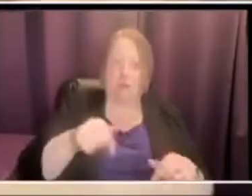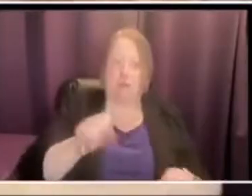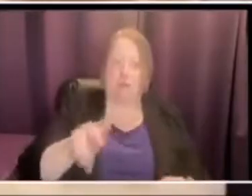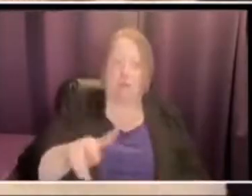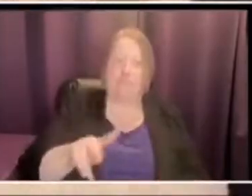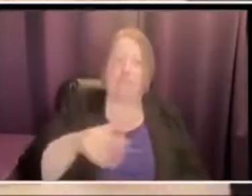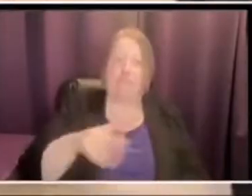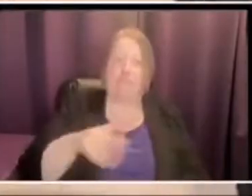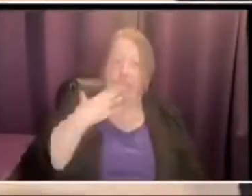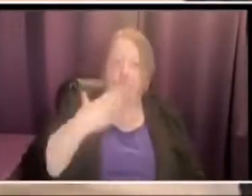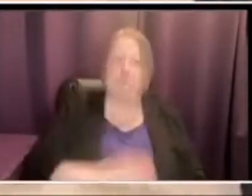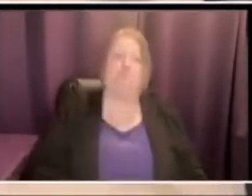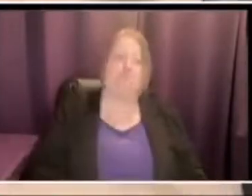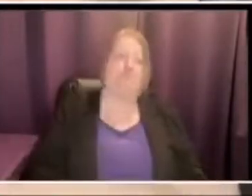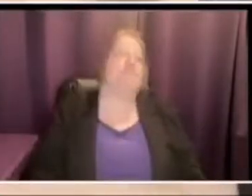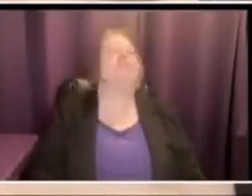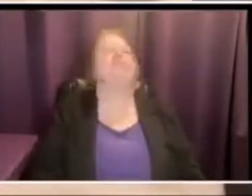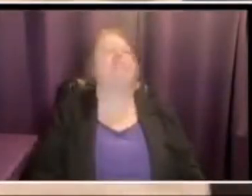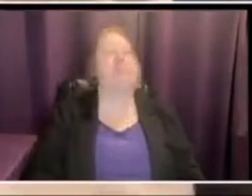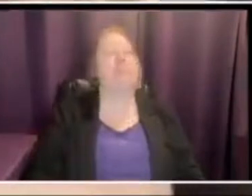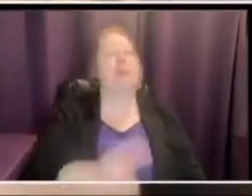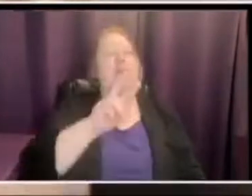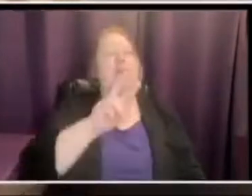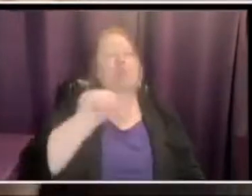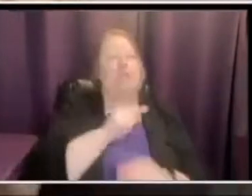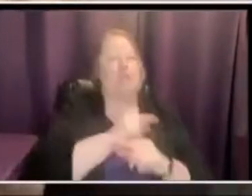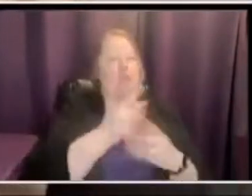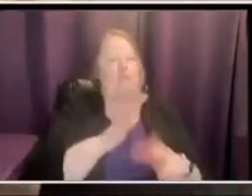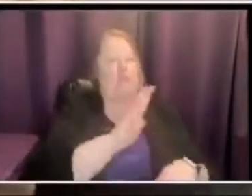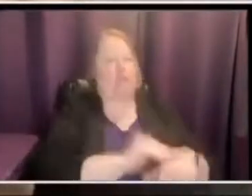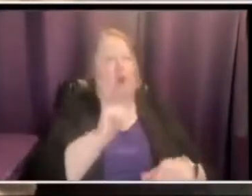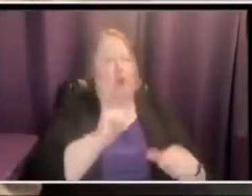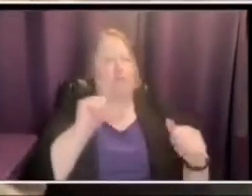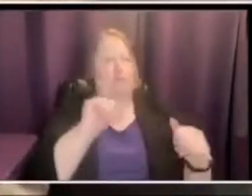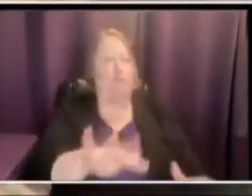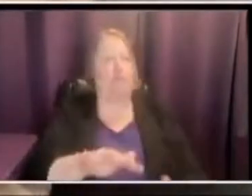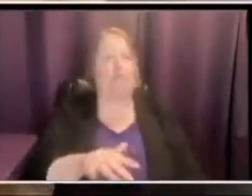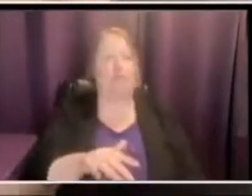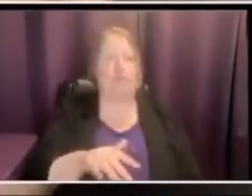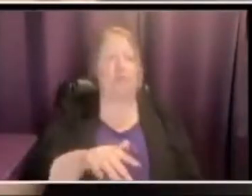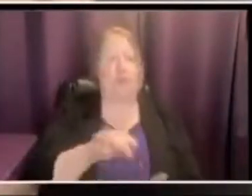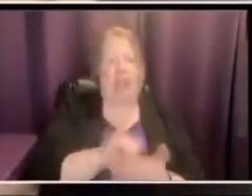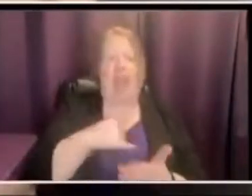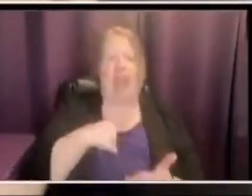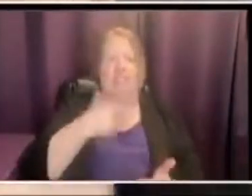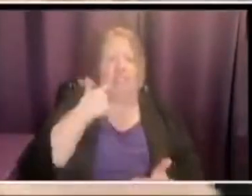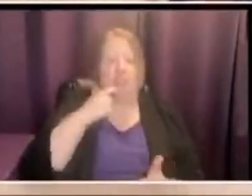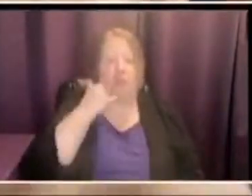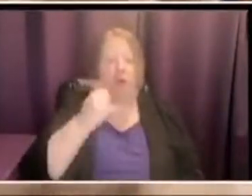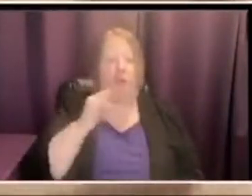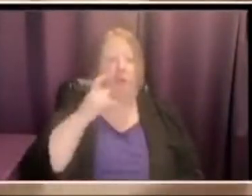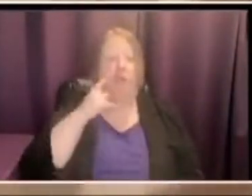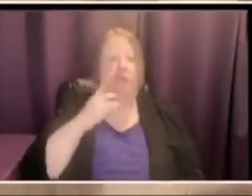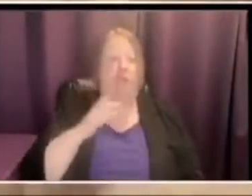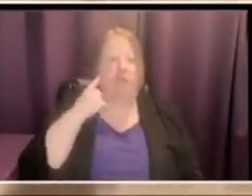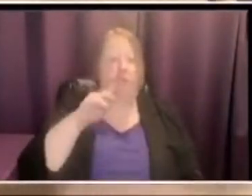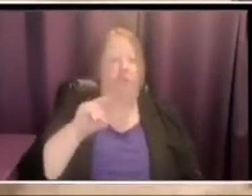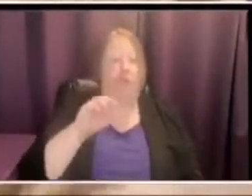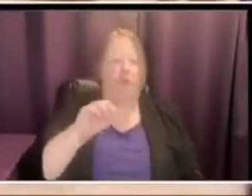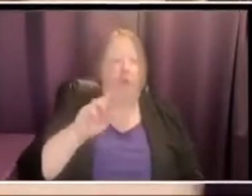you, bye-bye. Virginia Guard has been called in. You know, I'm just talking to Governor Northam, and what he said is, they